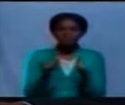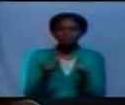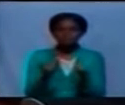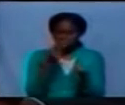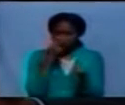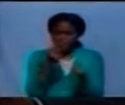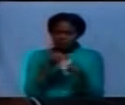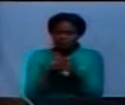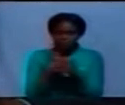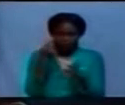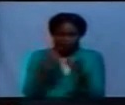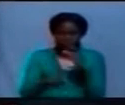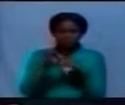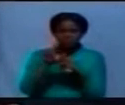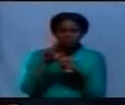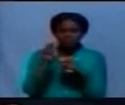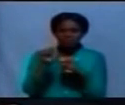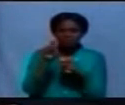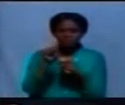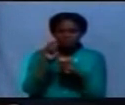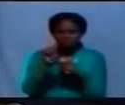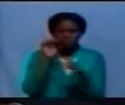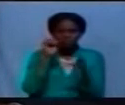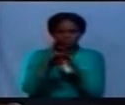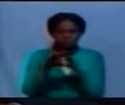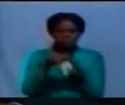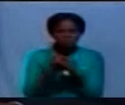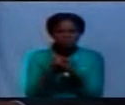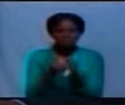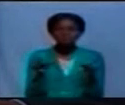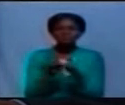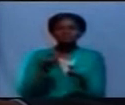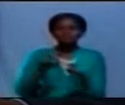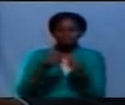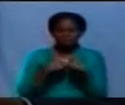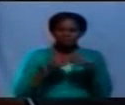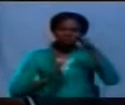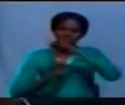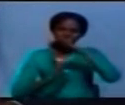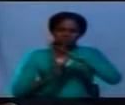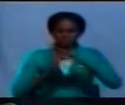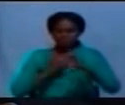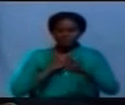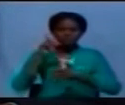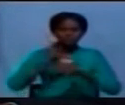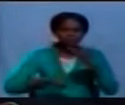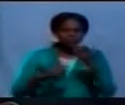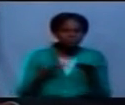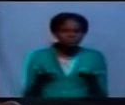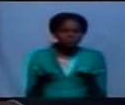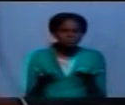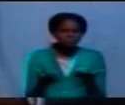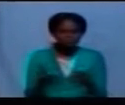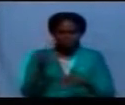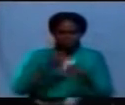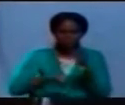at what rate have I contracted the deposit. I need to put a margin of my costs. These